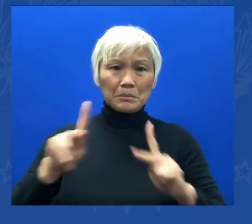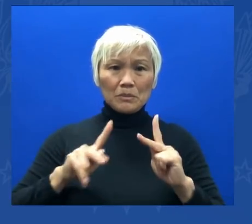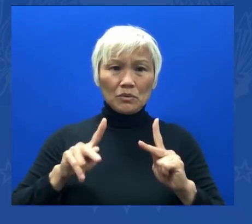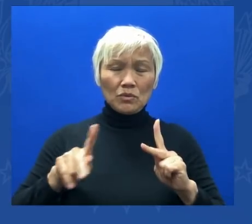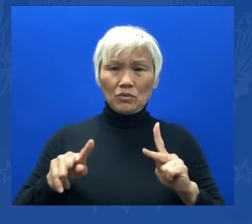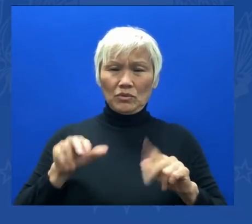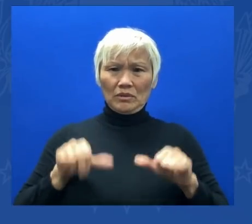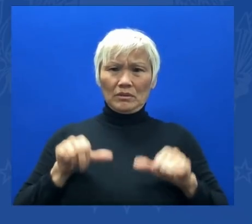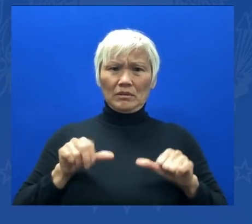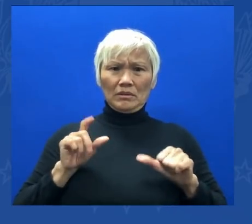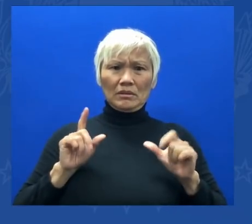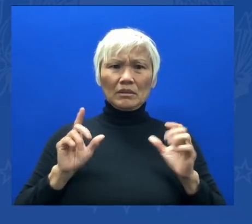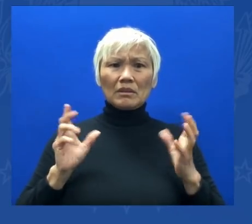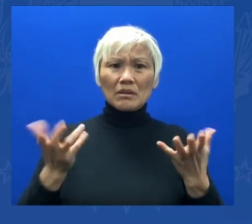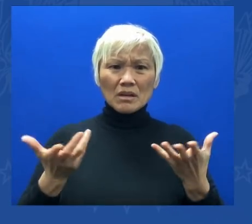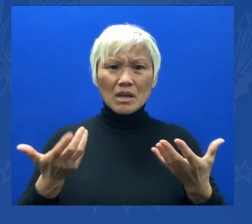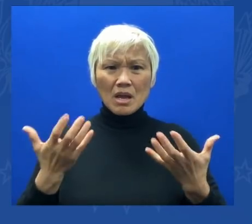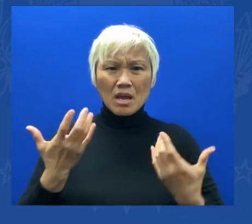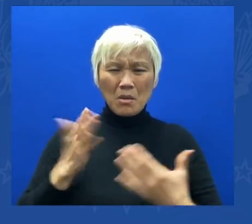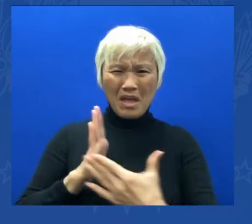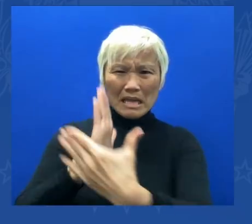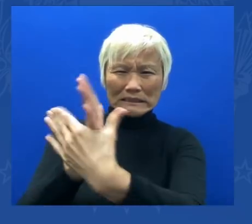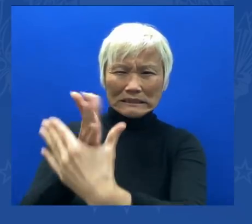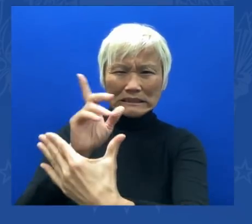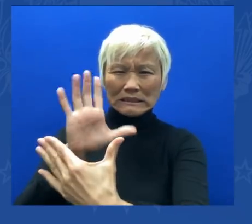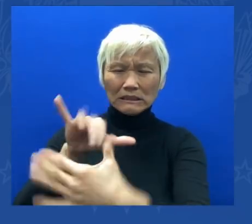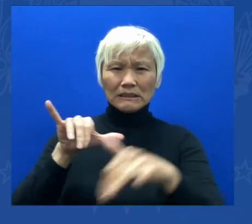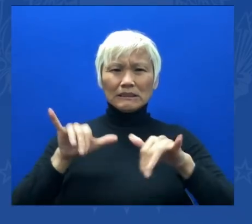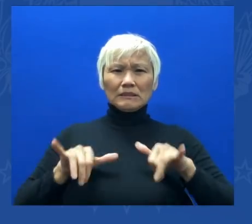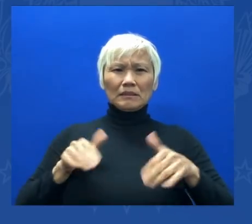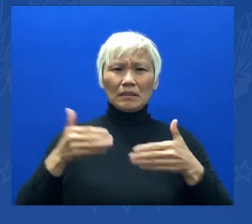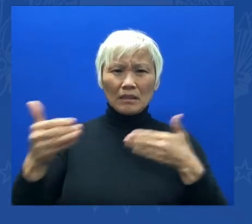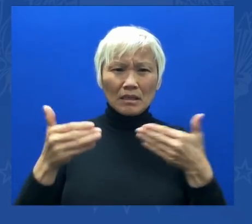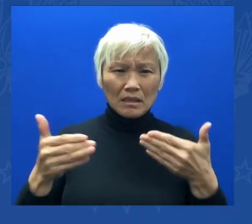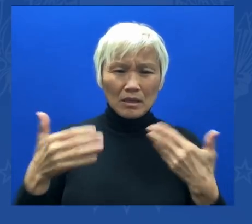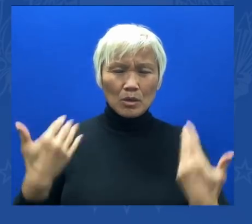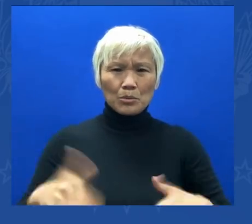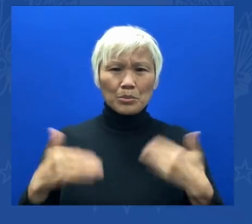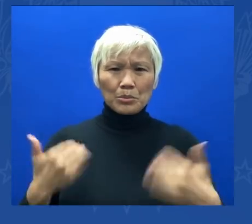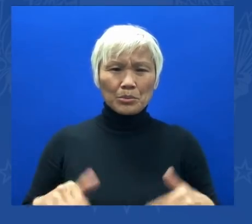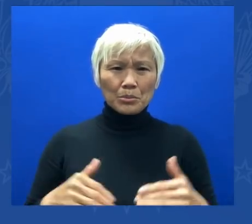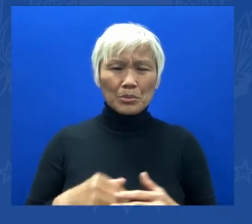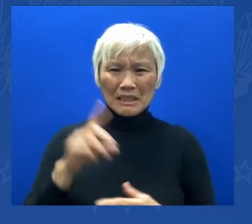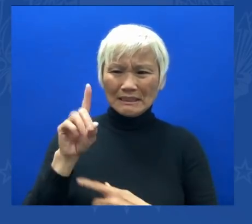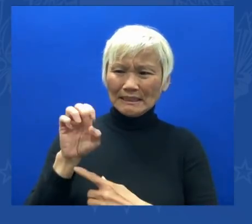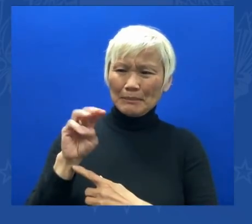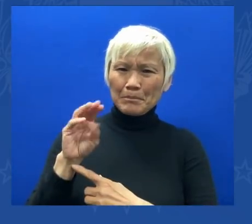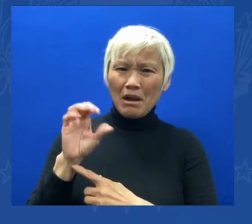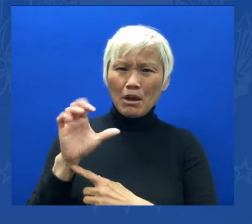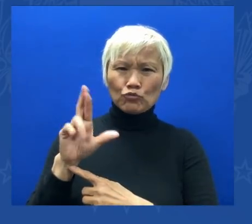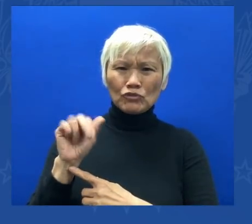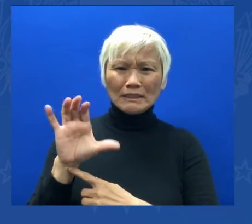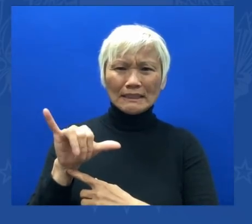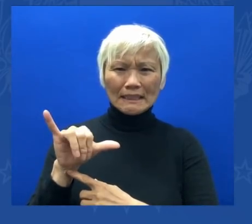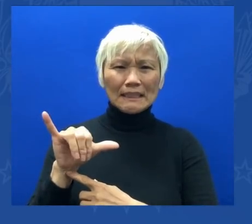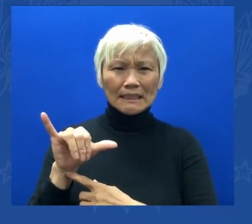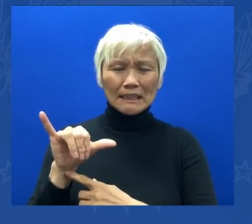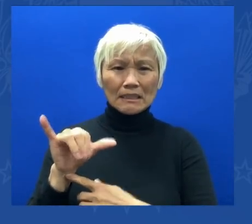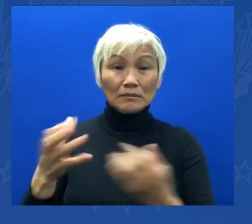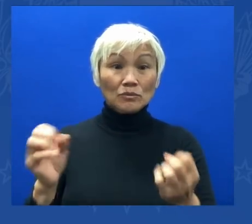truth is buried by lies and the lies live on as truth, what's clear, and I mean this from the bottom of my